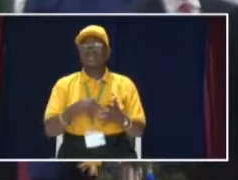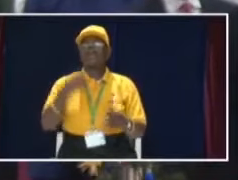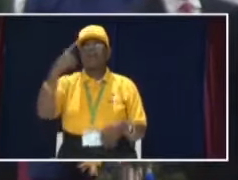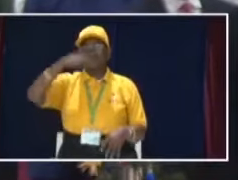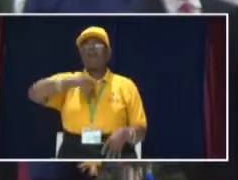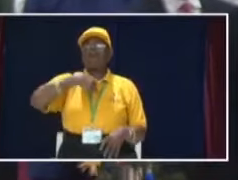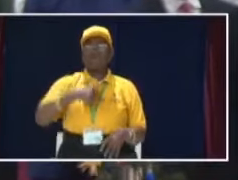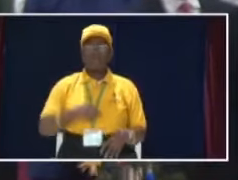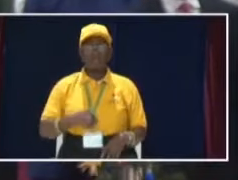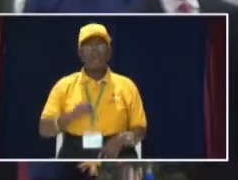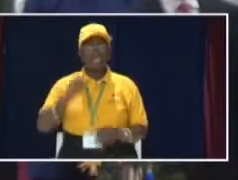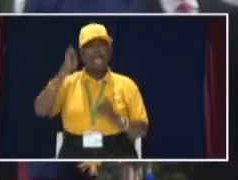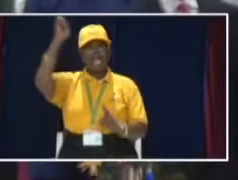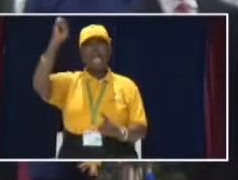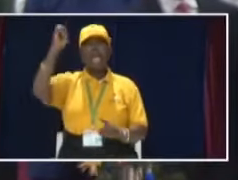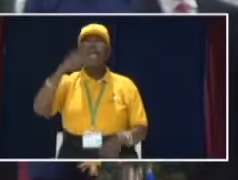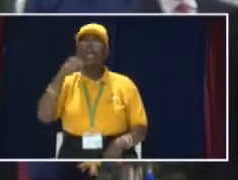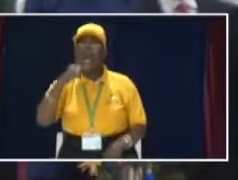He said,